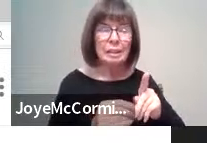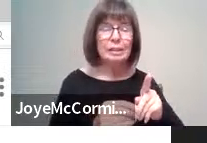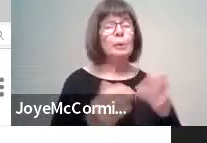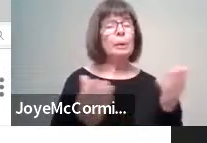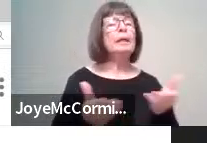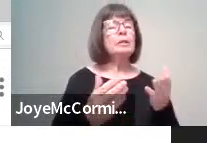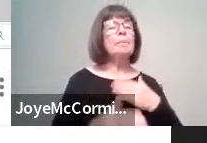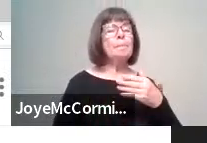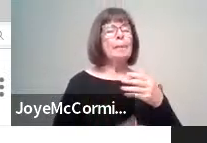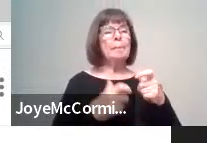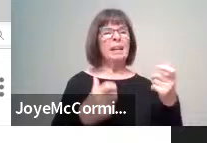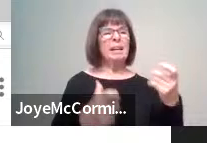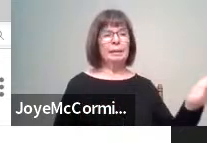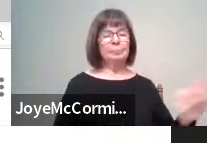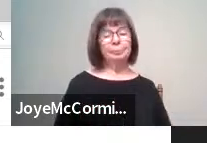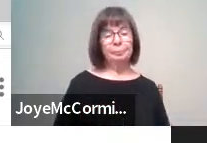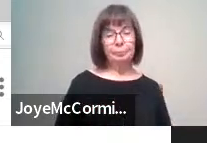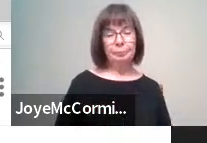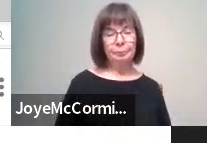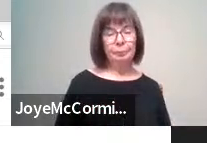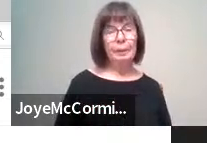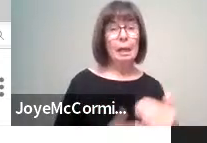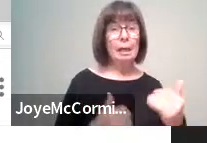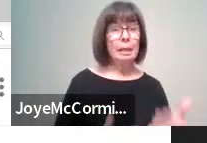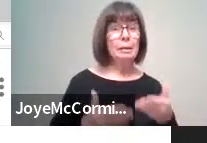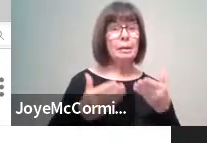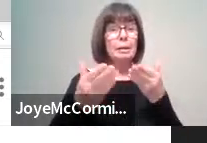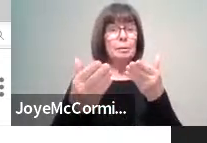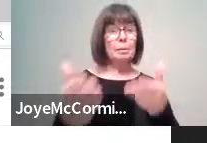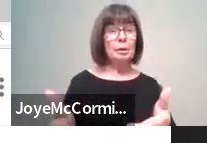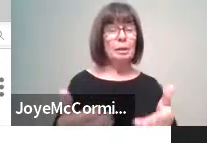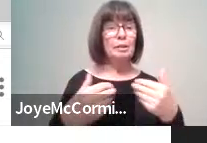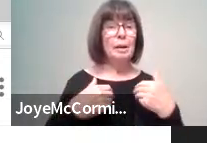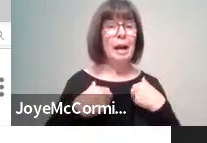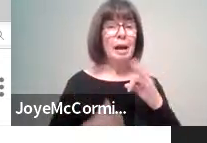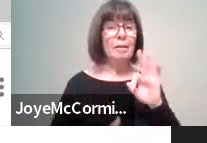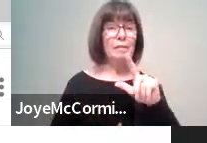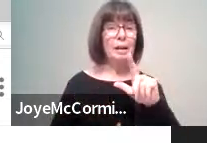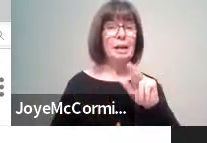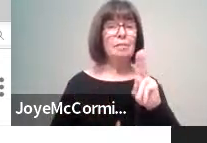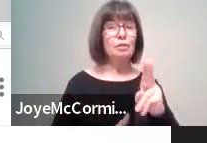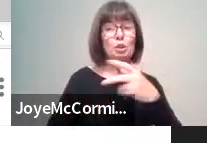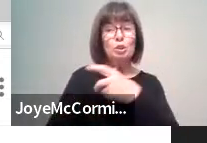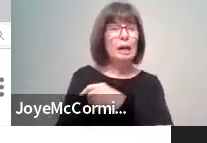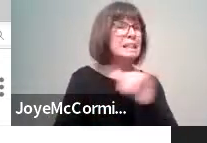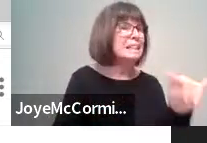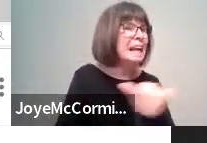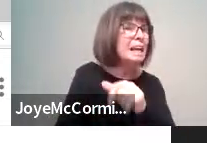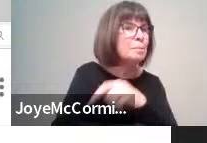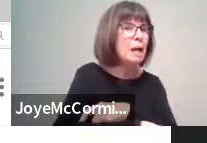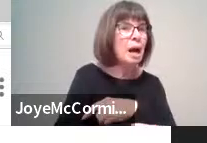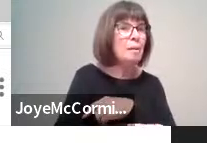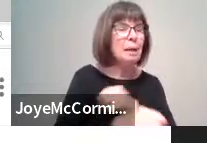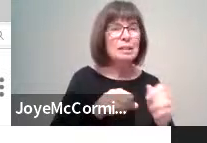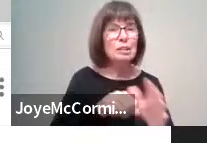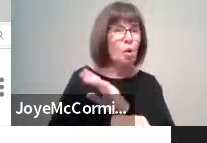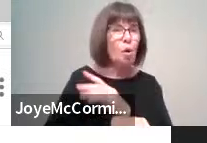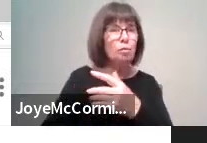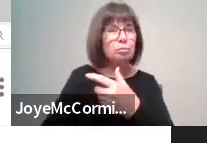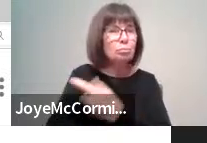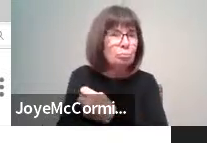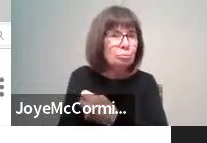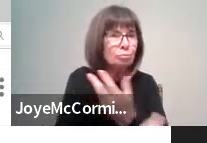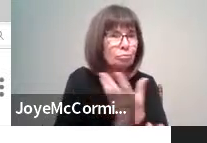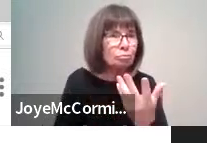thing. Now they're recommending also having a flu shot at the same time. And that's also